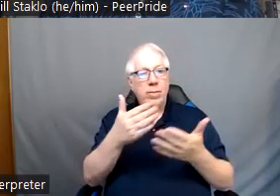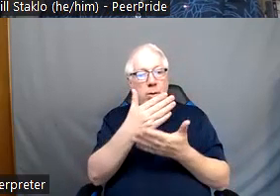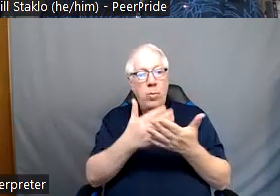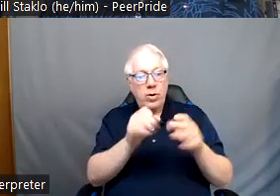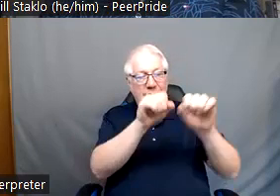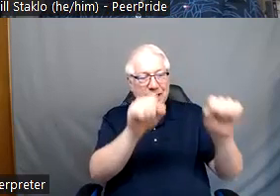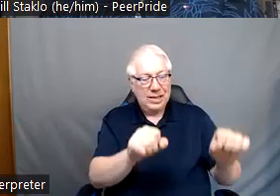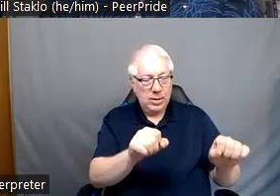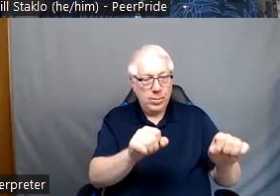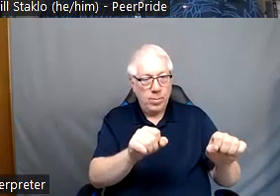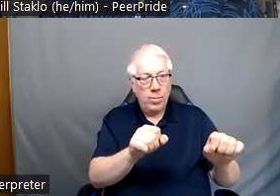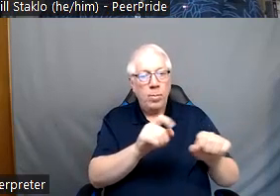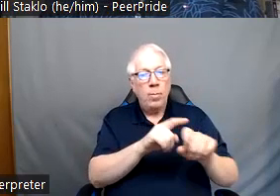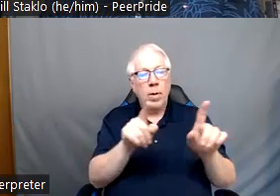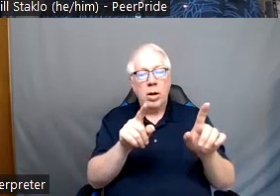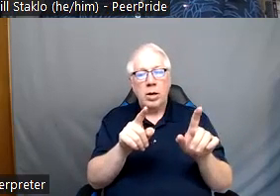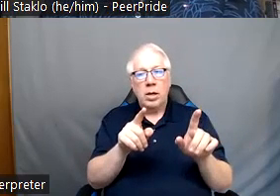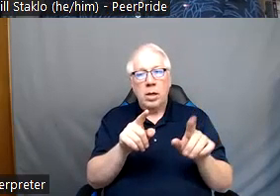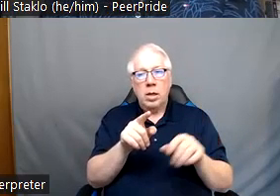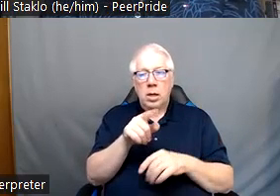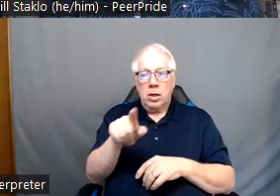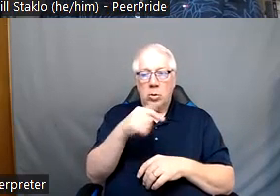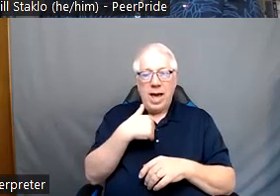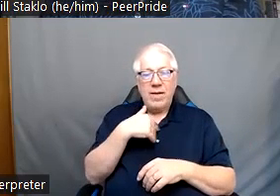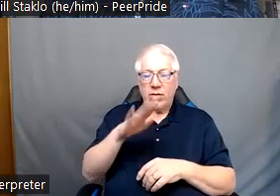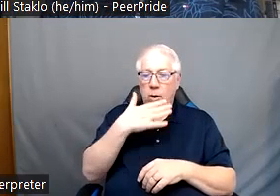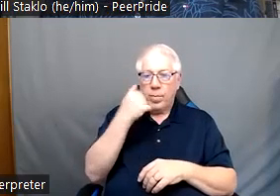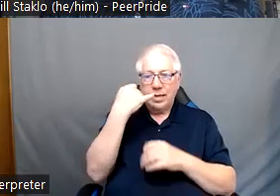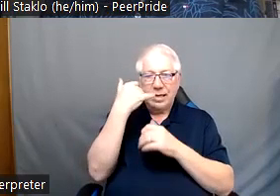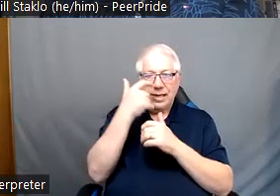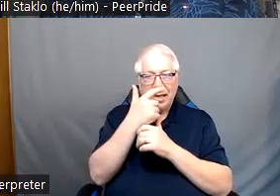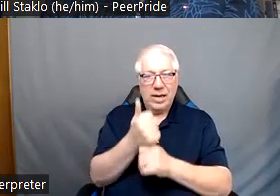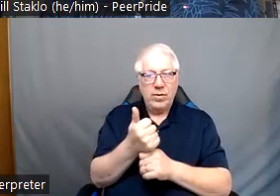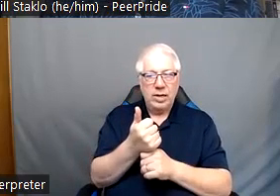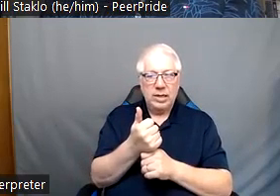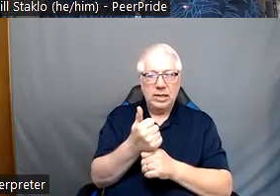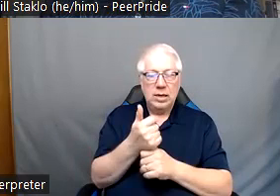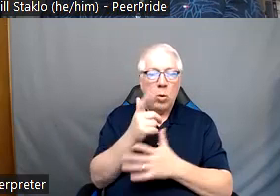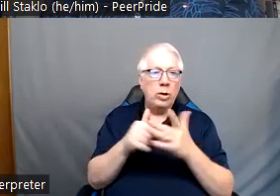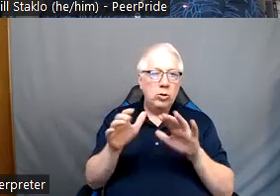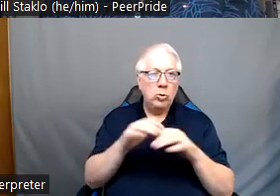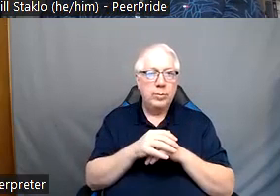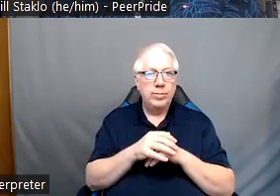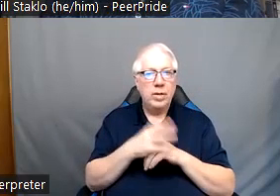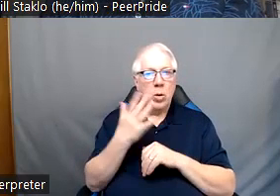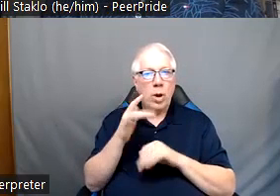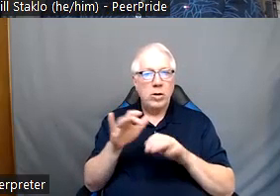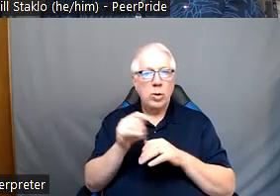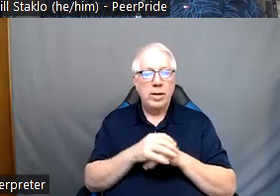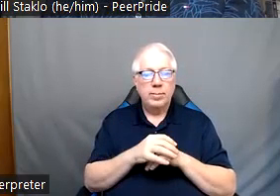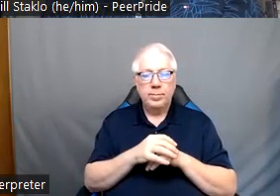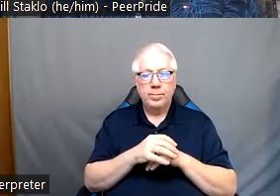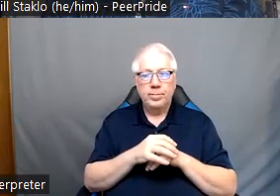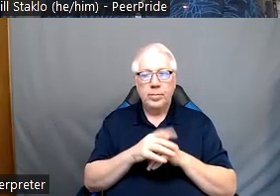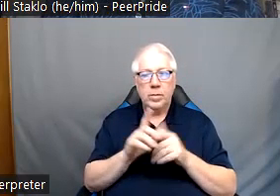system, but that that you have their best interest at what you're doing and why you're doing it,